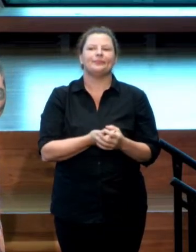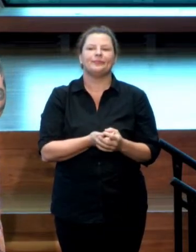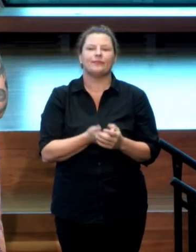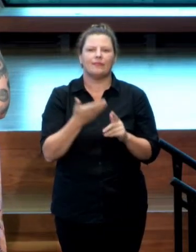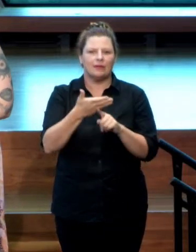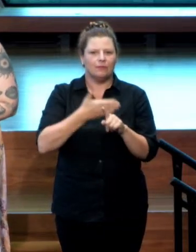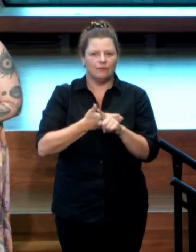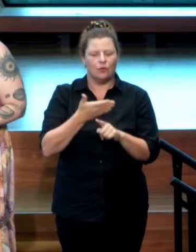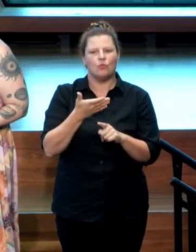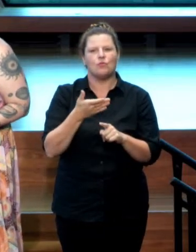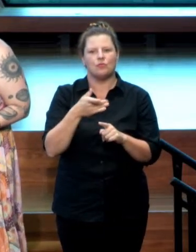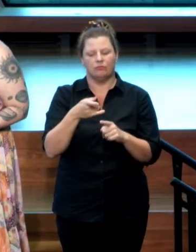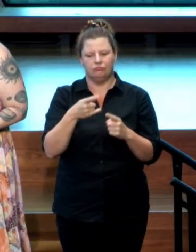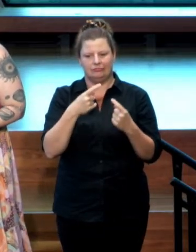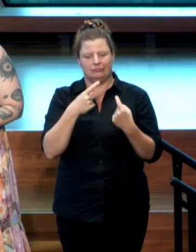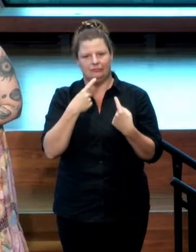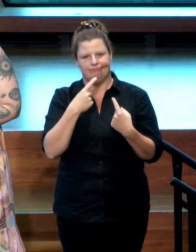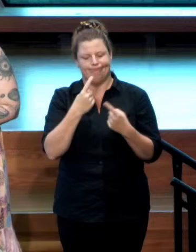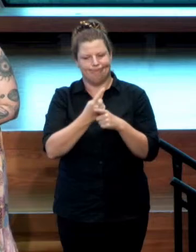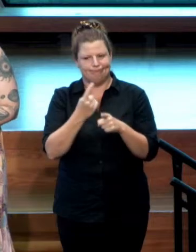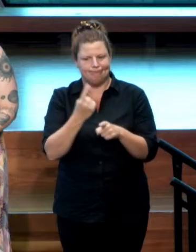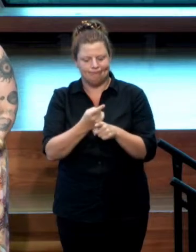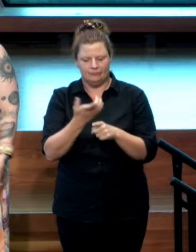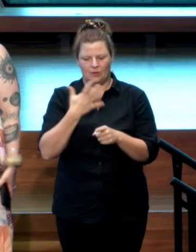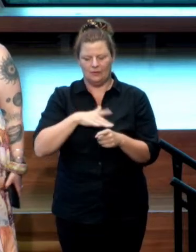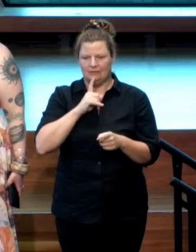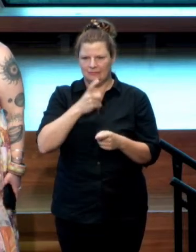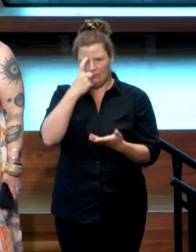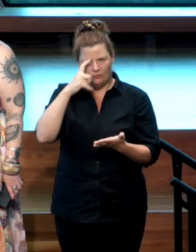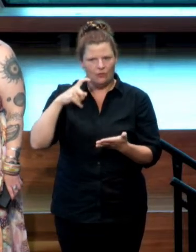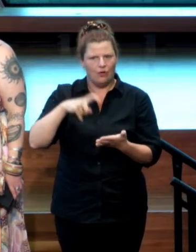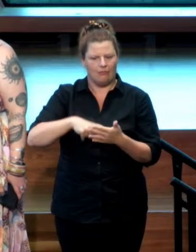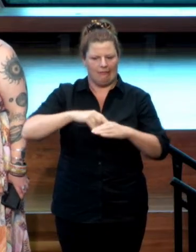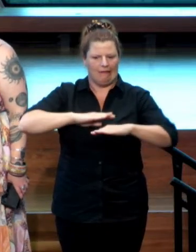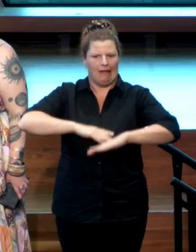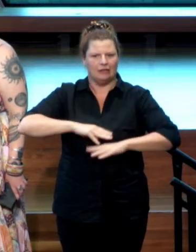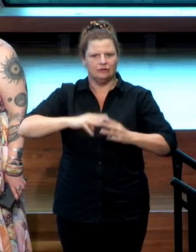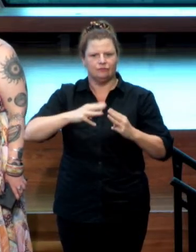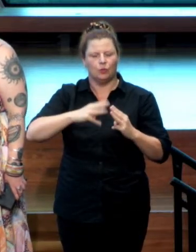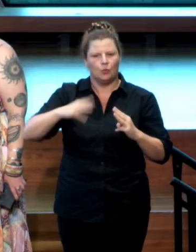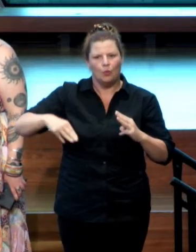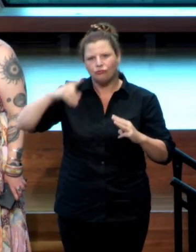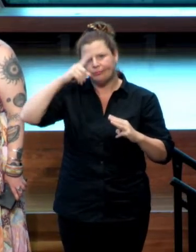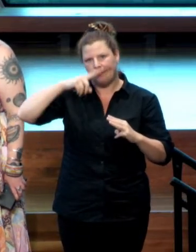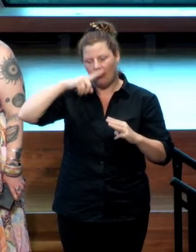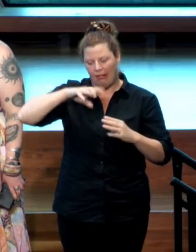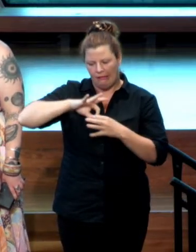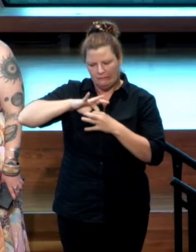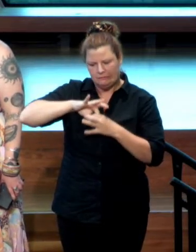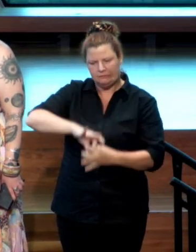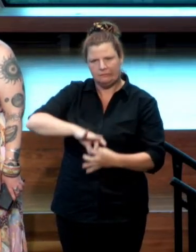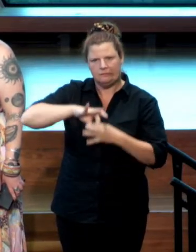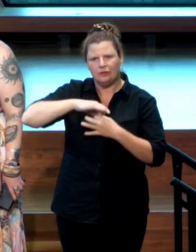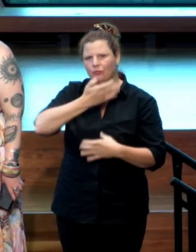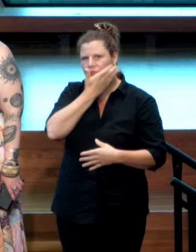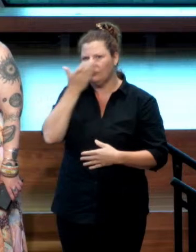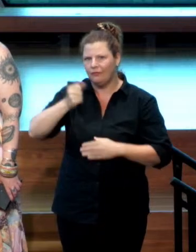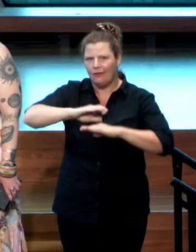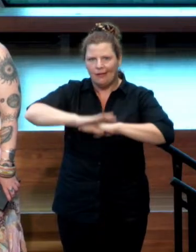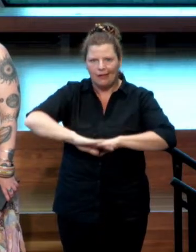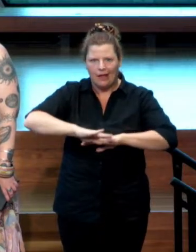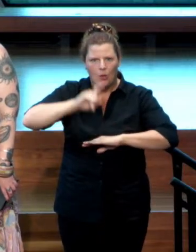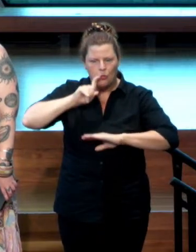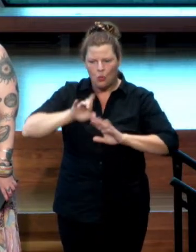Before I begin, I do want to acknowledge that it's such an honour to be on the lands of the Wurundjeri people, and I acknowledge their continued connection to these beautiful lands